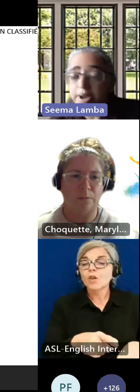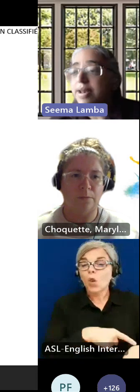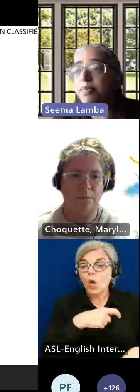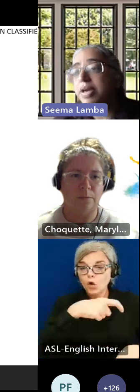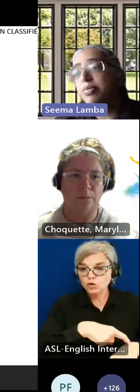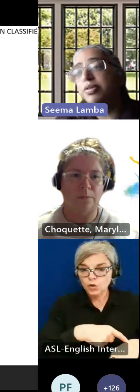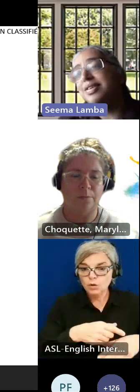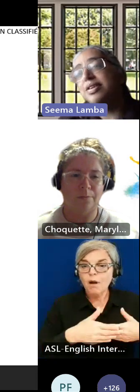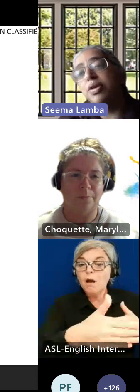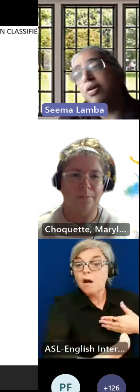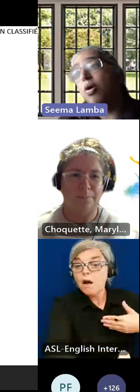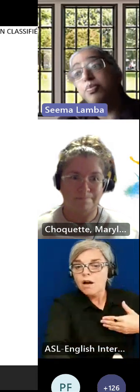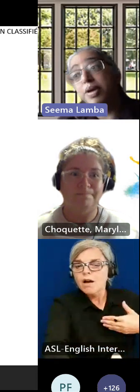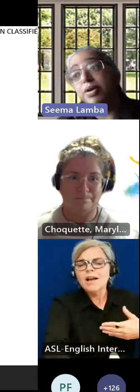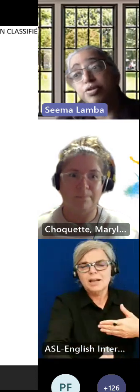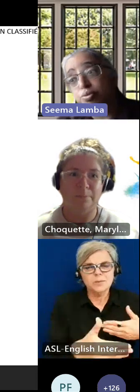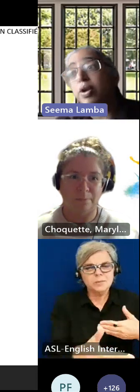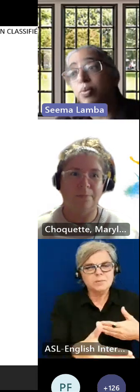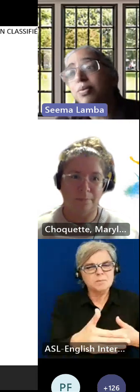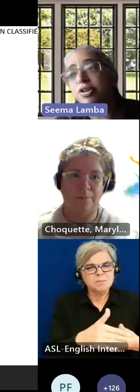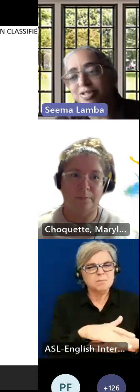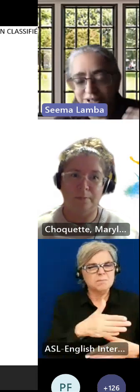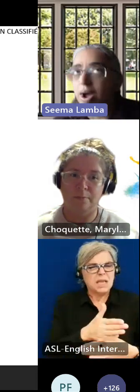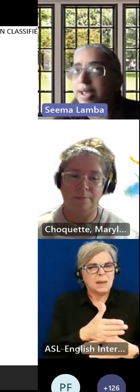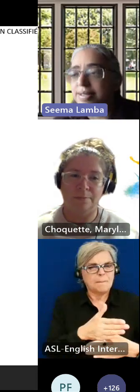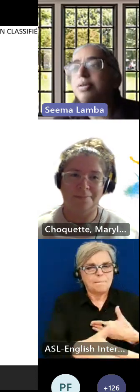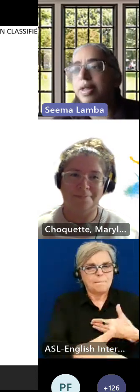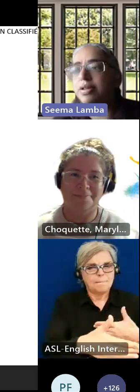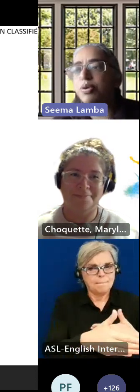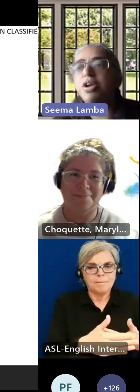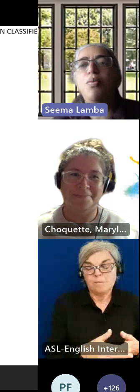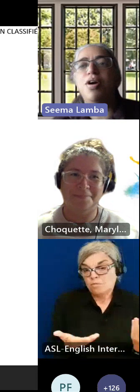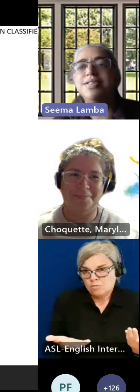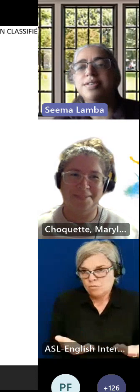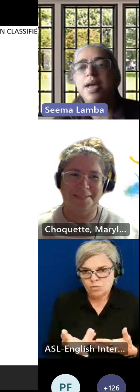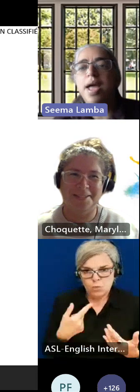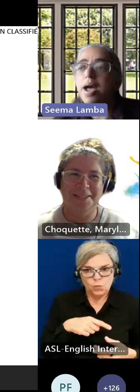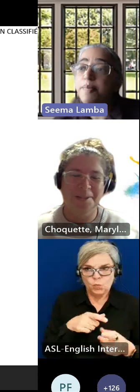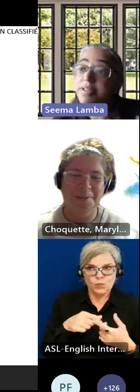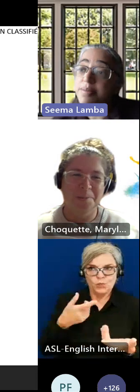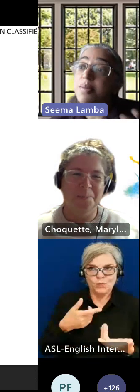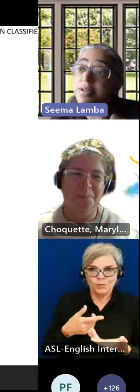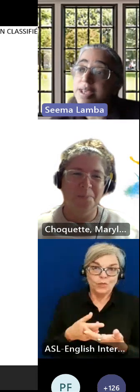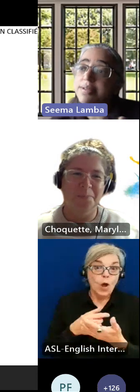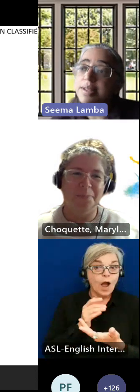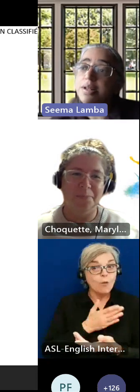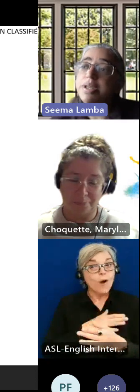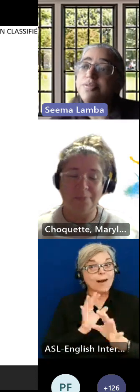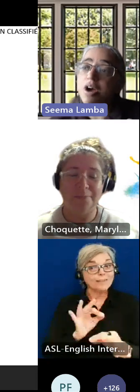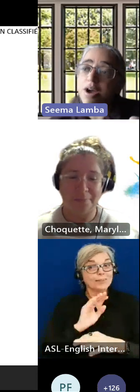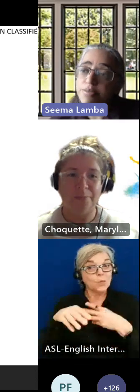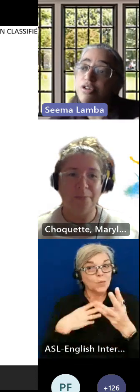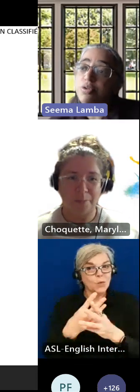Because you might not be able to deal with all the barriers right away, which is ideal. That's what we all want. But sometimes it takes a little bit of time, so